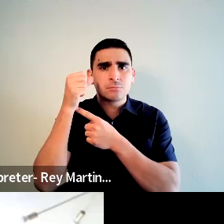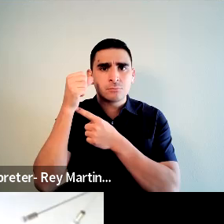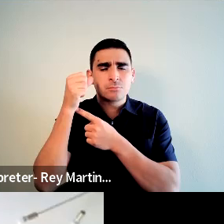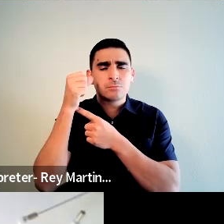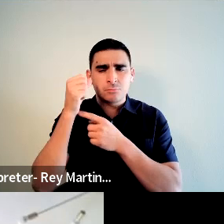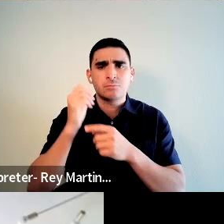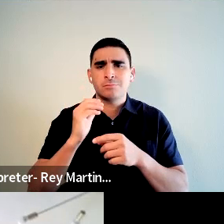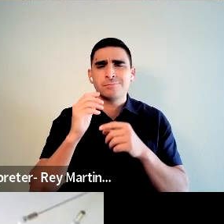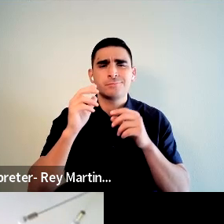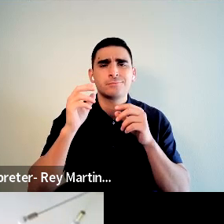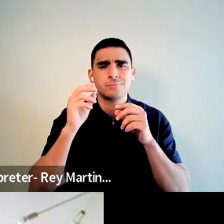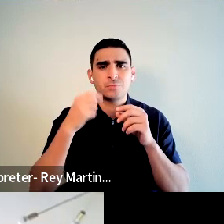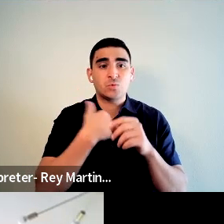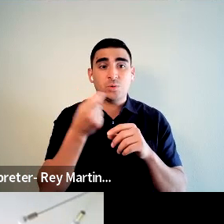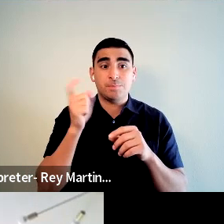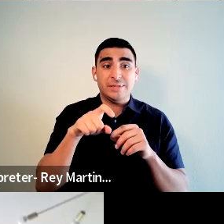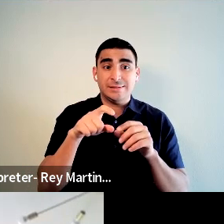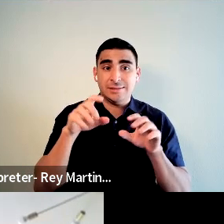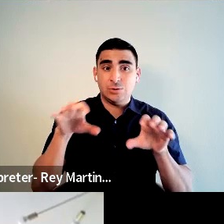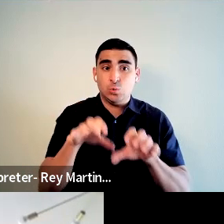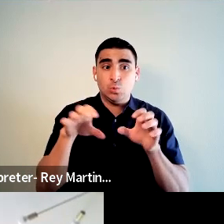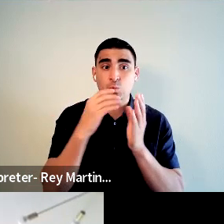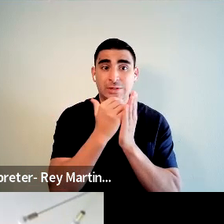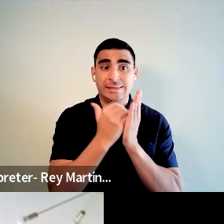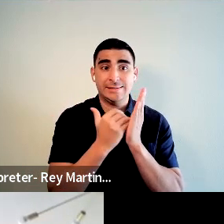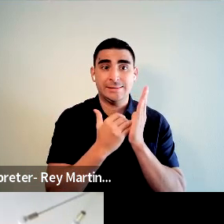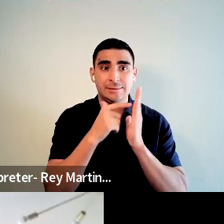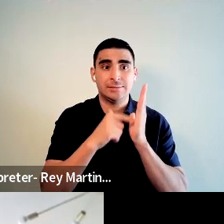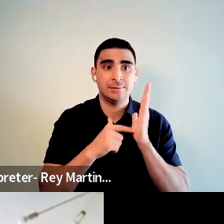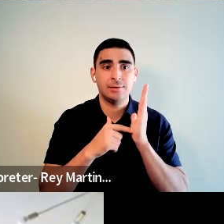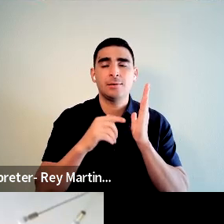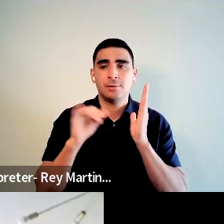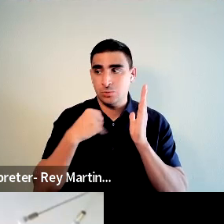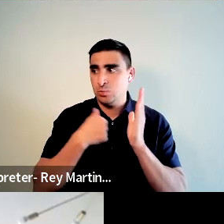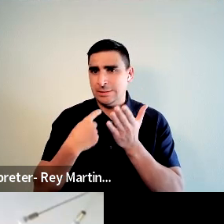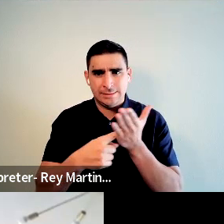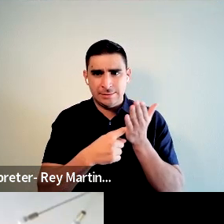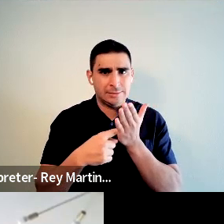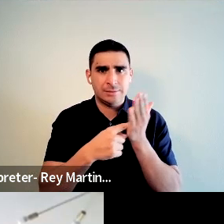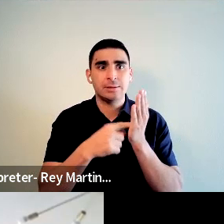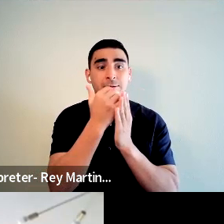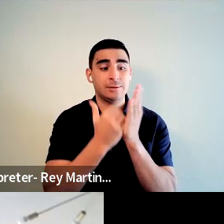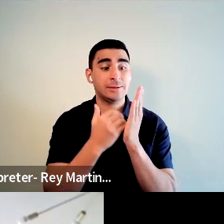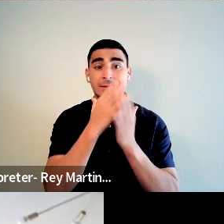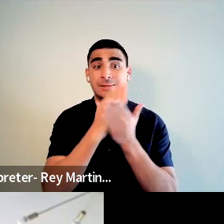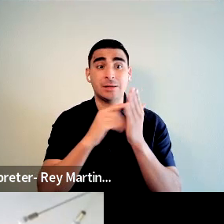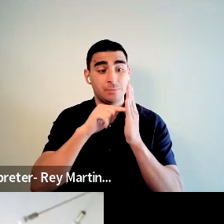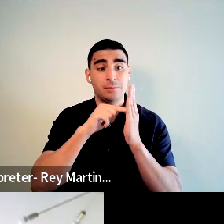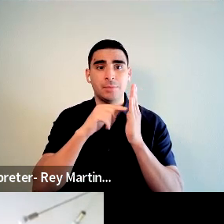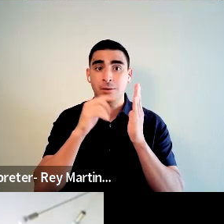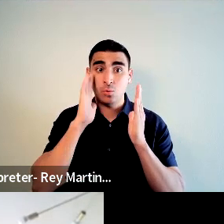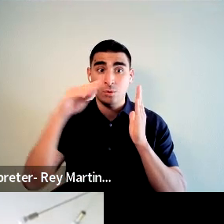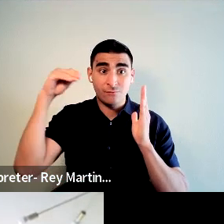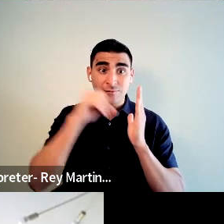wish lists and in our conversations that may not get funded or bubble to the top,